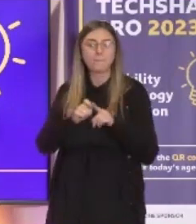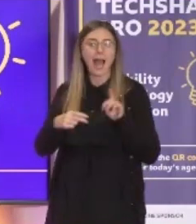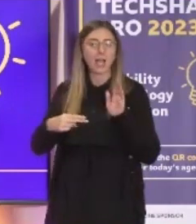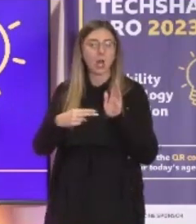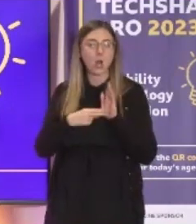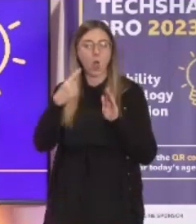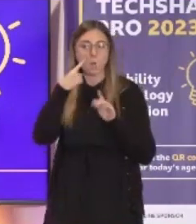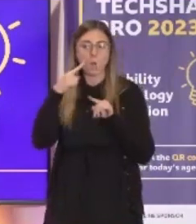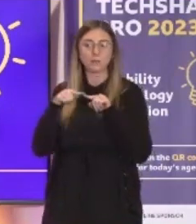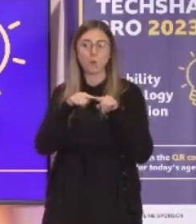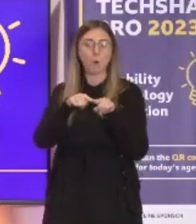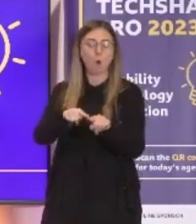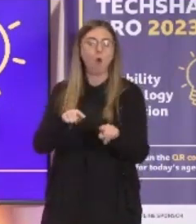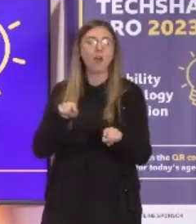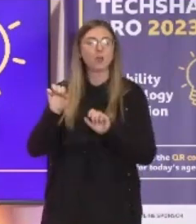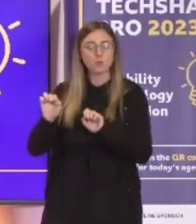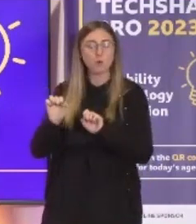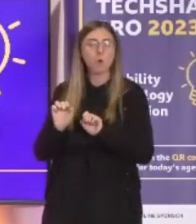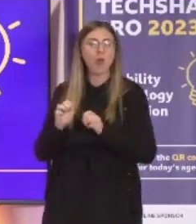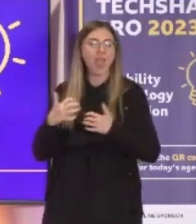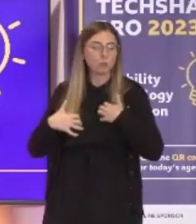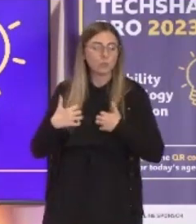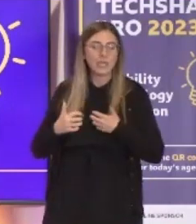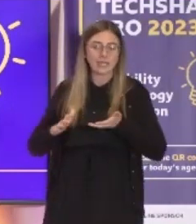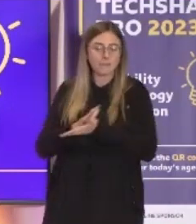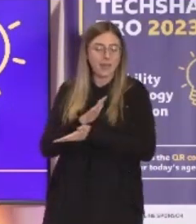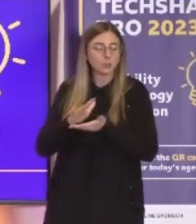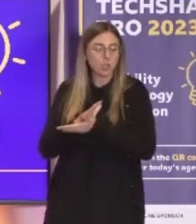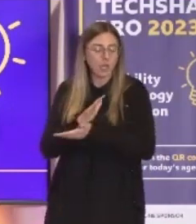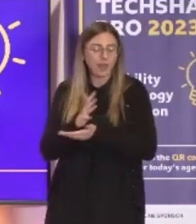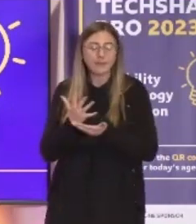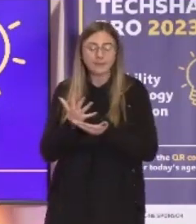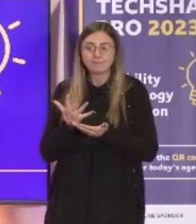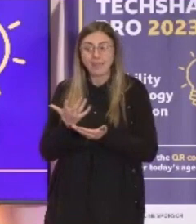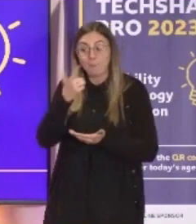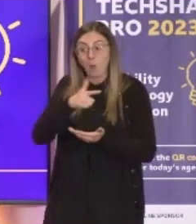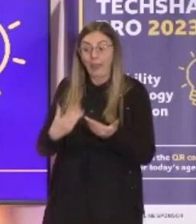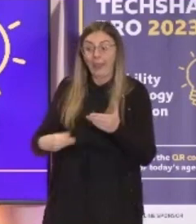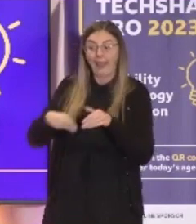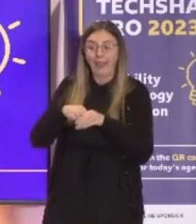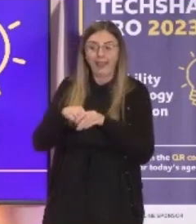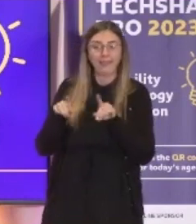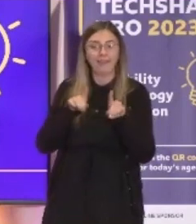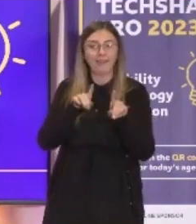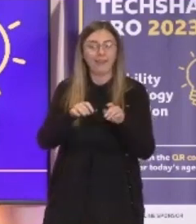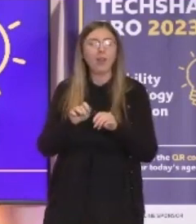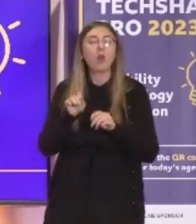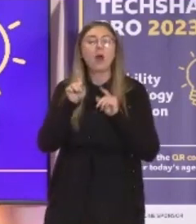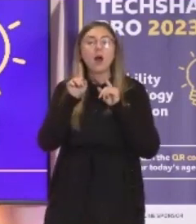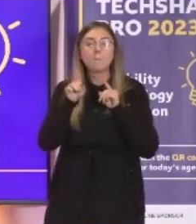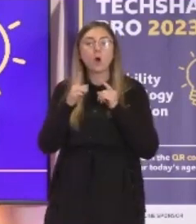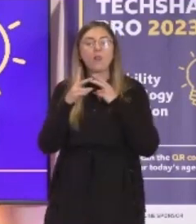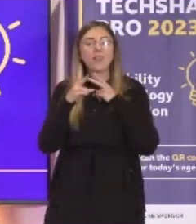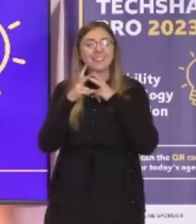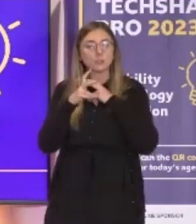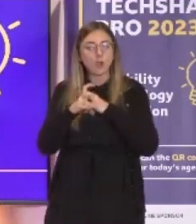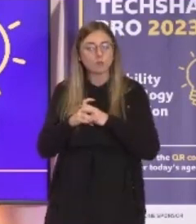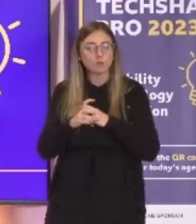Your enthusiasm and passion for that subject comes through so brilliantly. But as you say, the discovery bit is important.